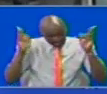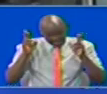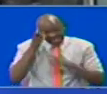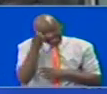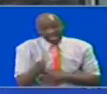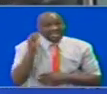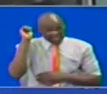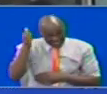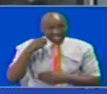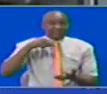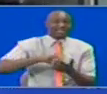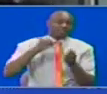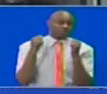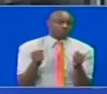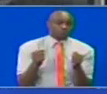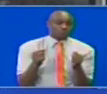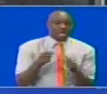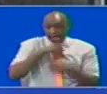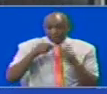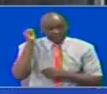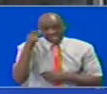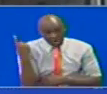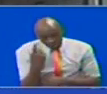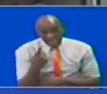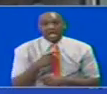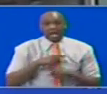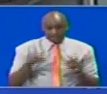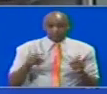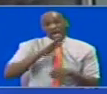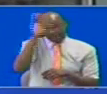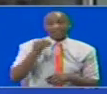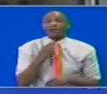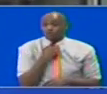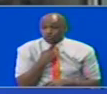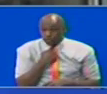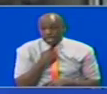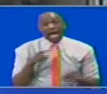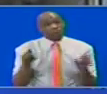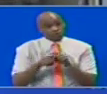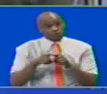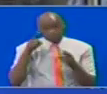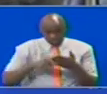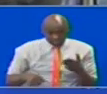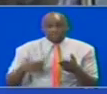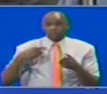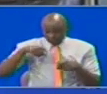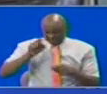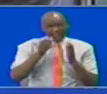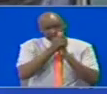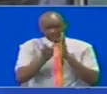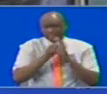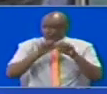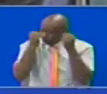it's Kenya's time. And it's not just about Kenya, it's about transforming the African Union as well as being effective in